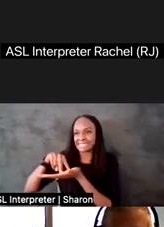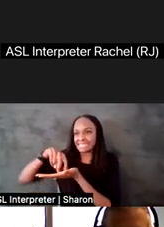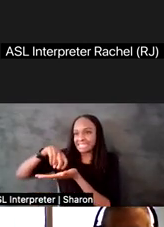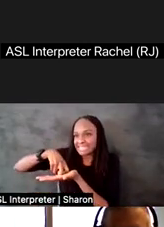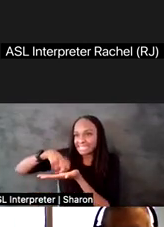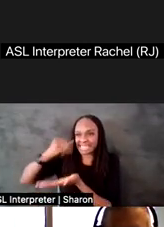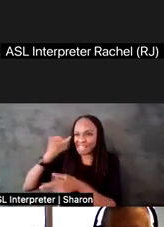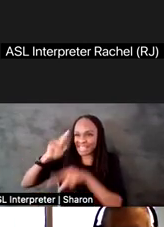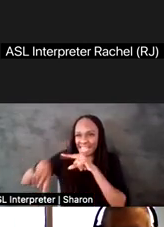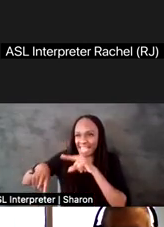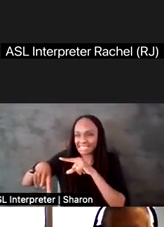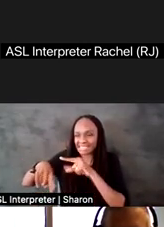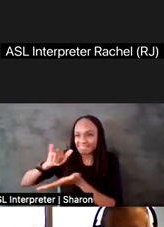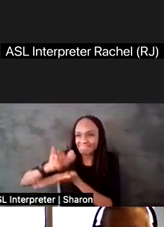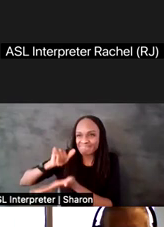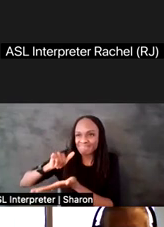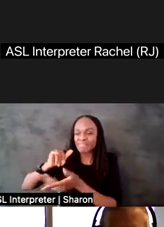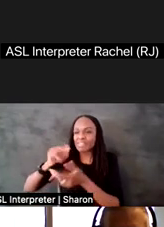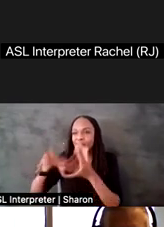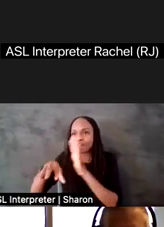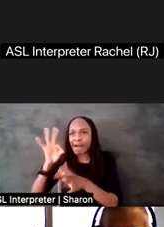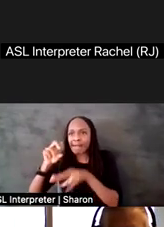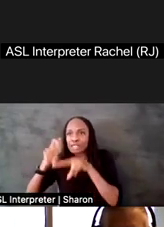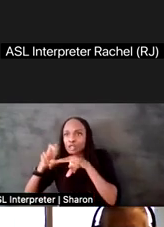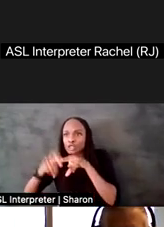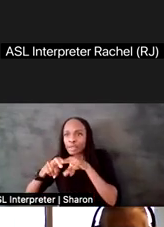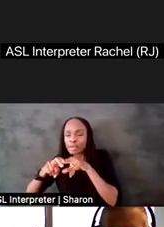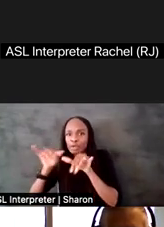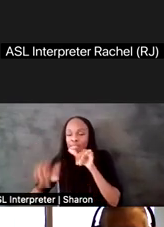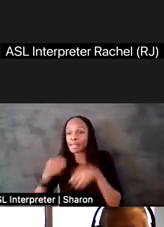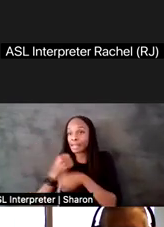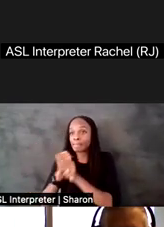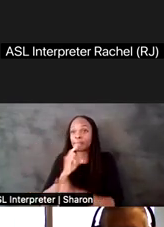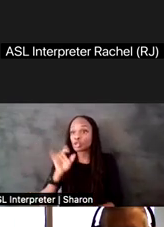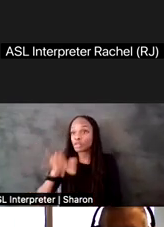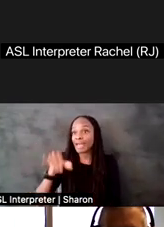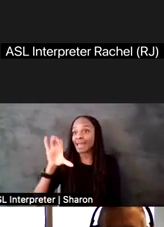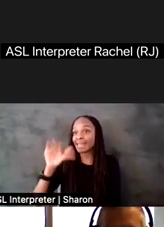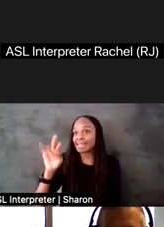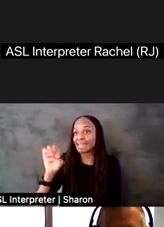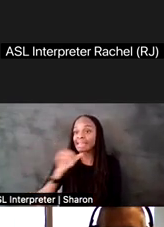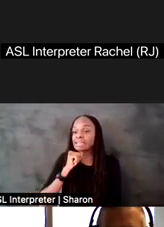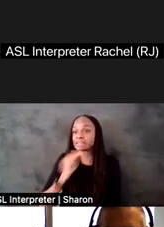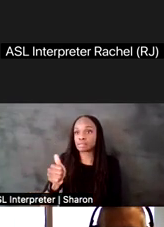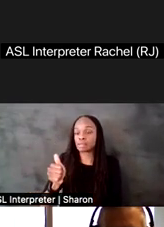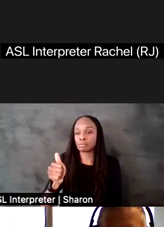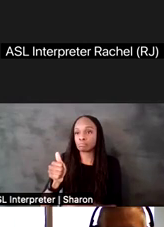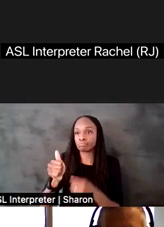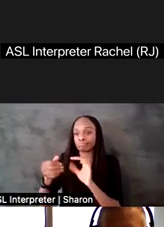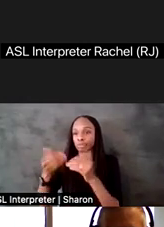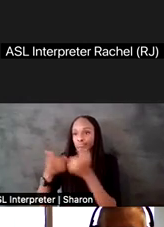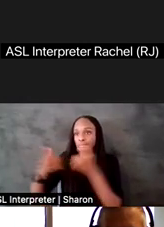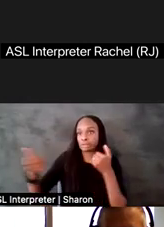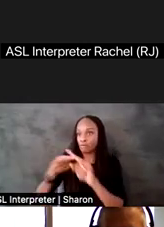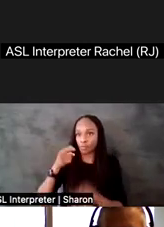something, find a seat to stay in and make sure that cane doesn't get thrown away from where you are. And